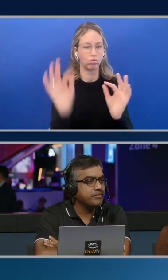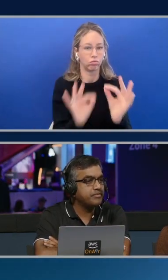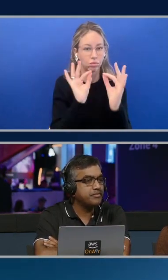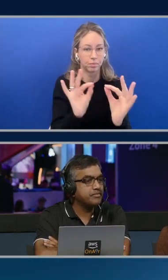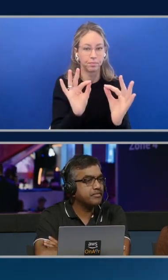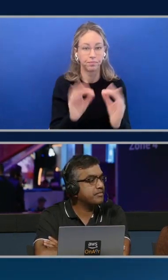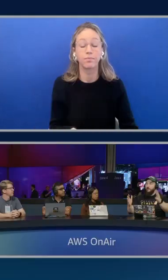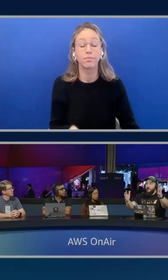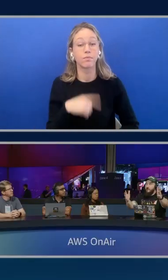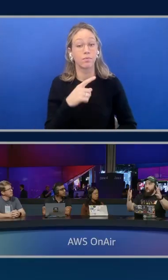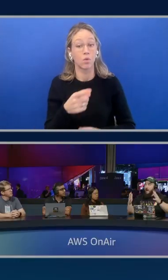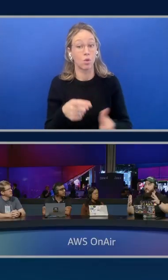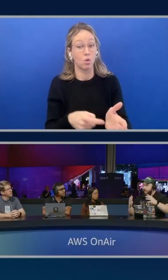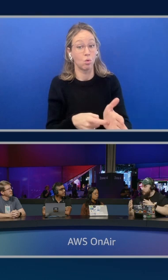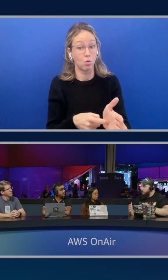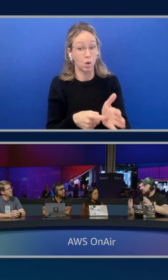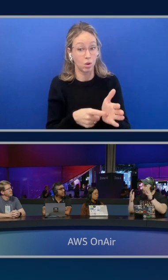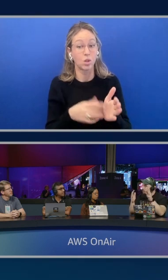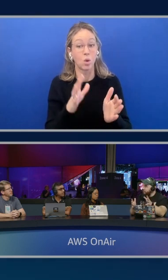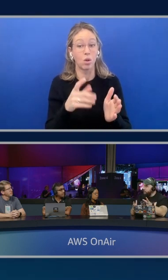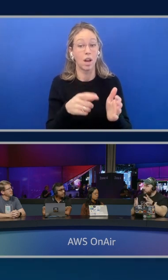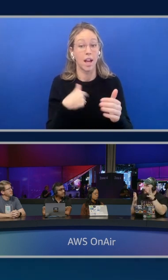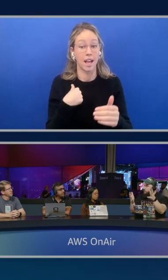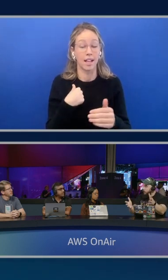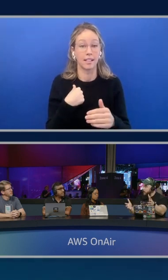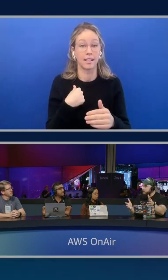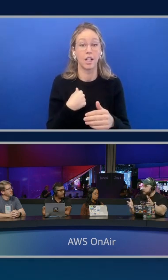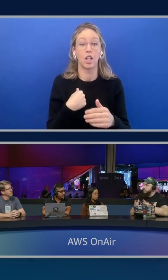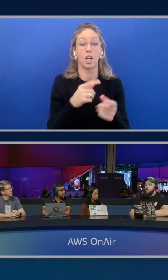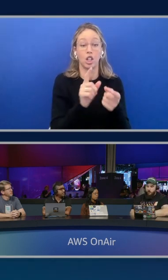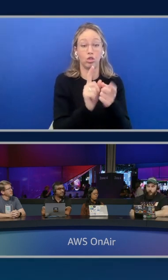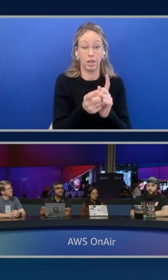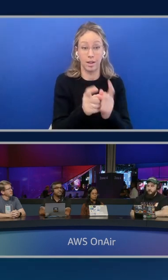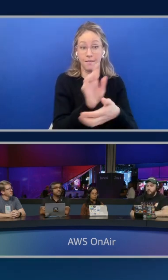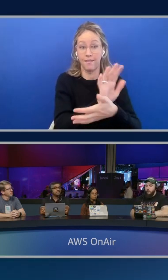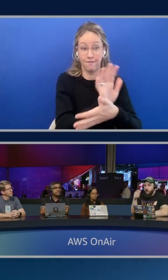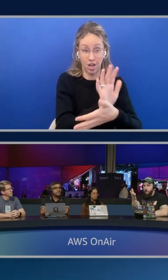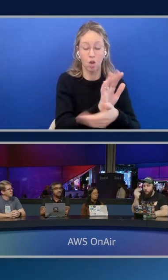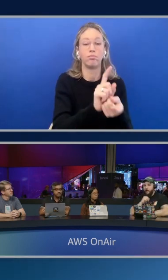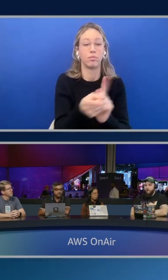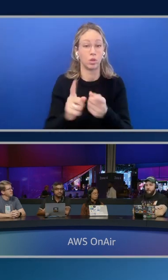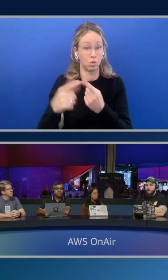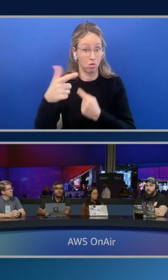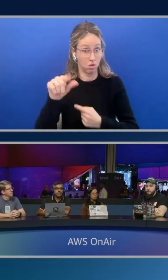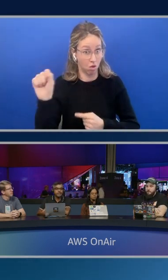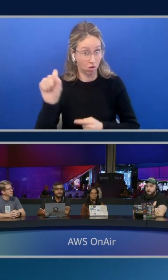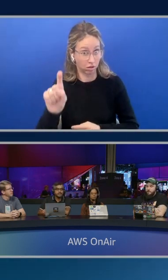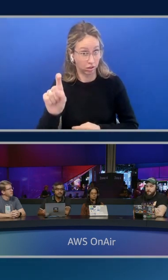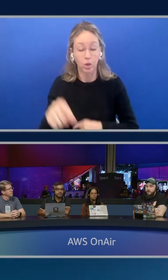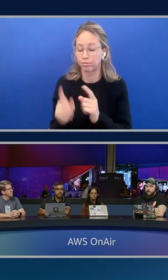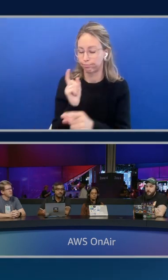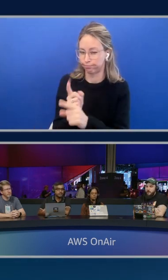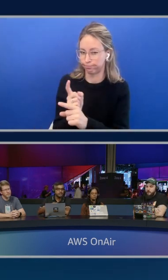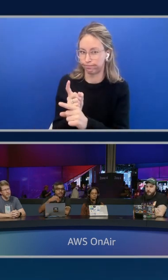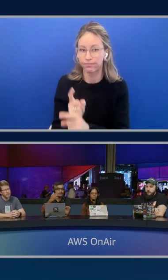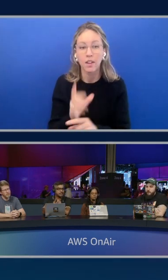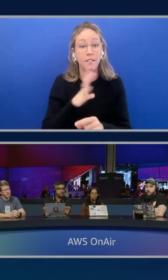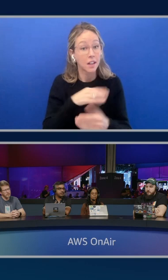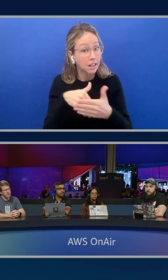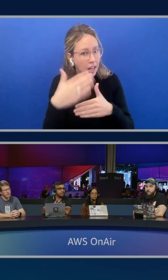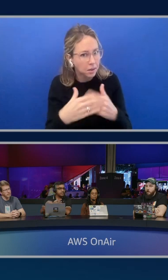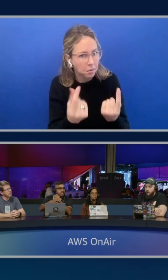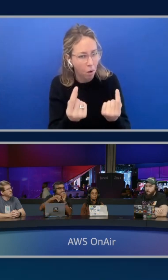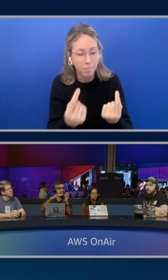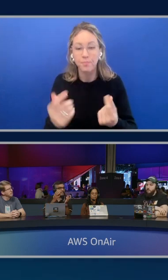takes transcribed video and converts it into gloss. Yes. Okay, amazing. Okay, Now, what happens next? Next up, we are going to take